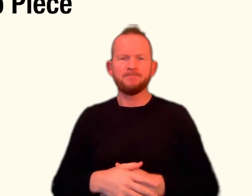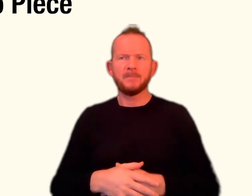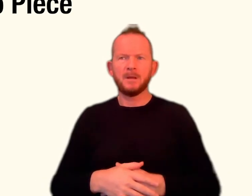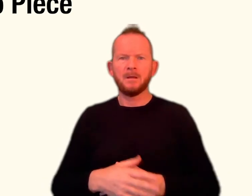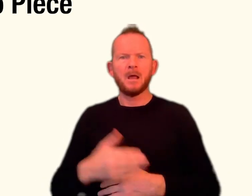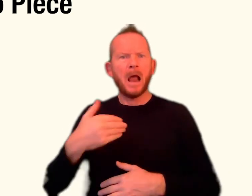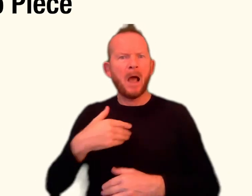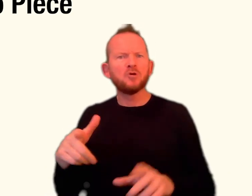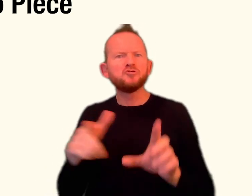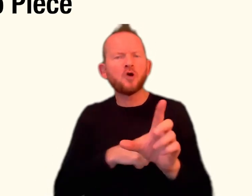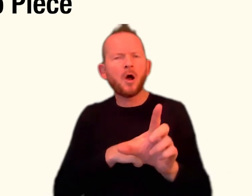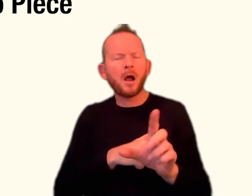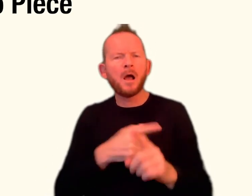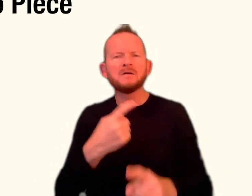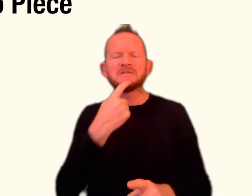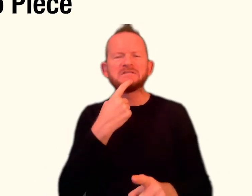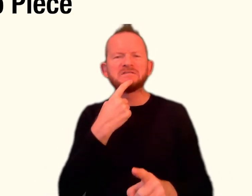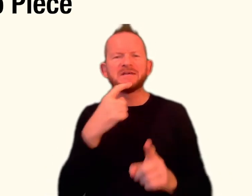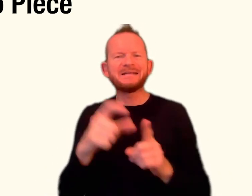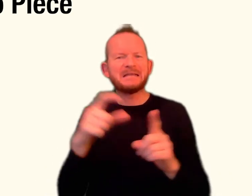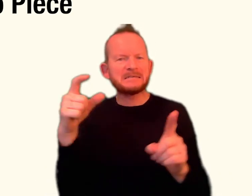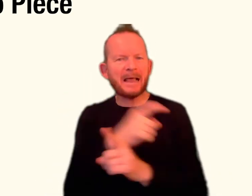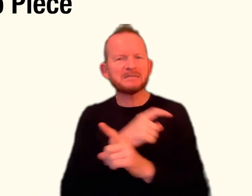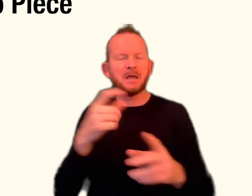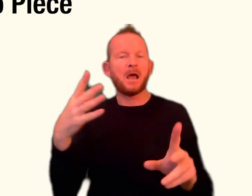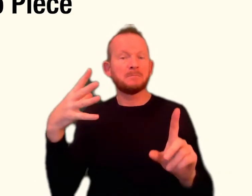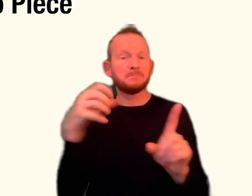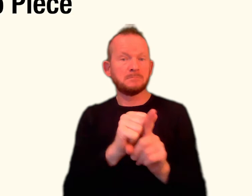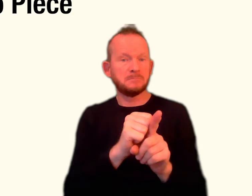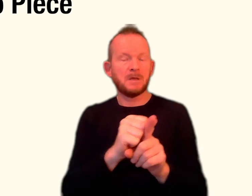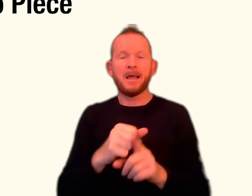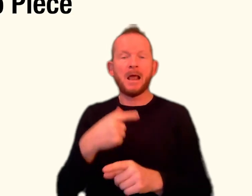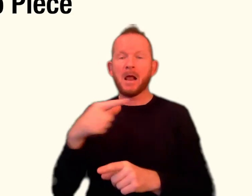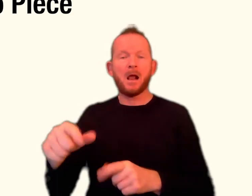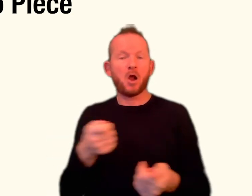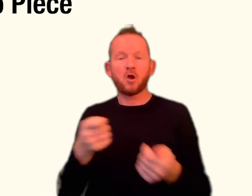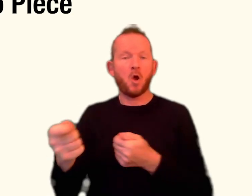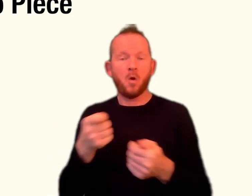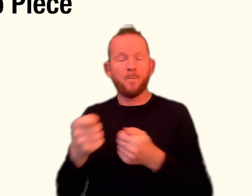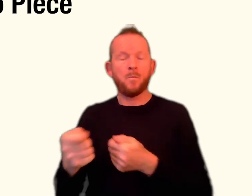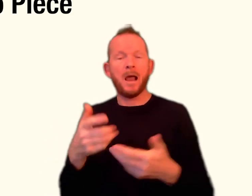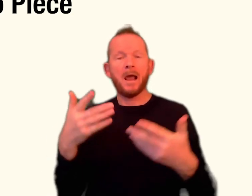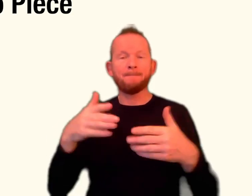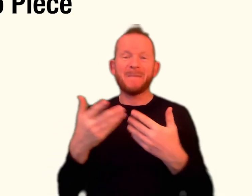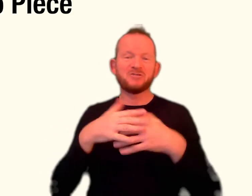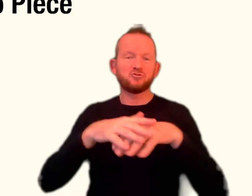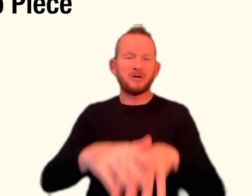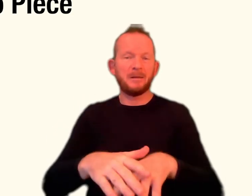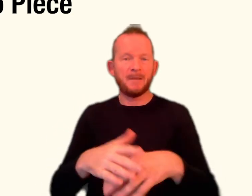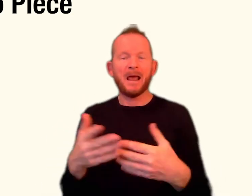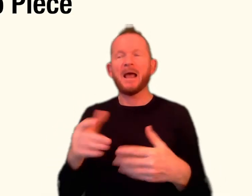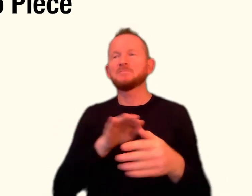dyslexia, the specialist told my mum that I would never cope in a mainstream school and would have to attend a segregated special educational needs